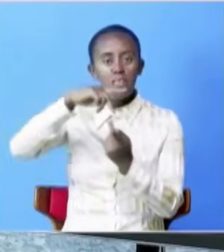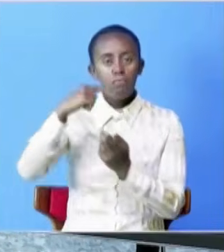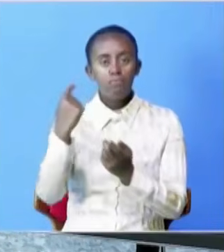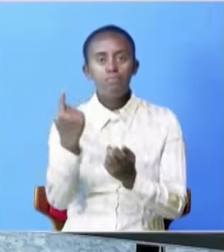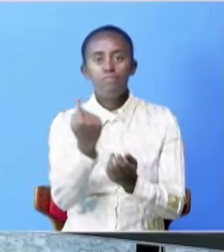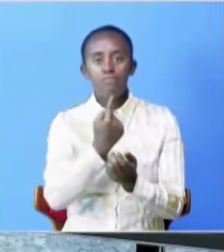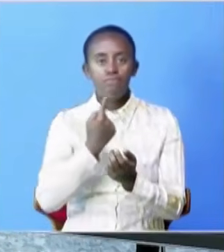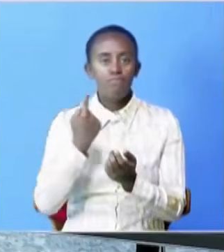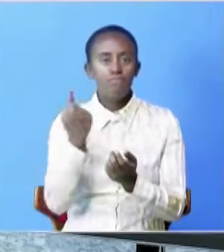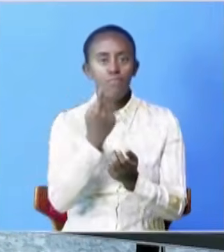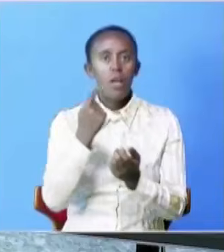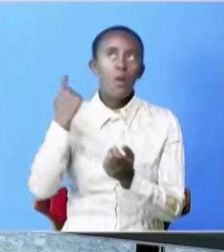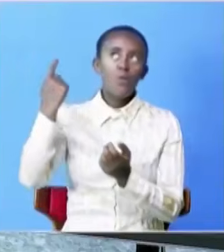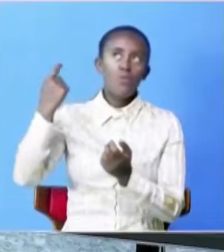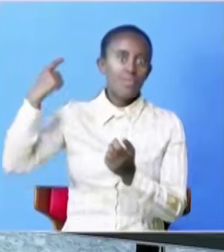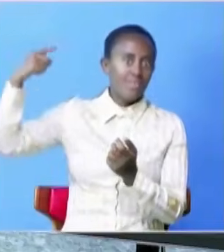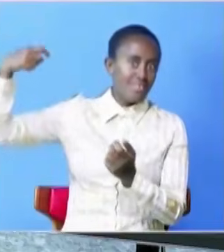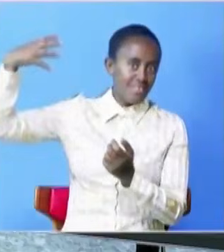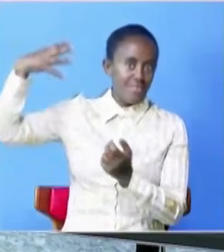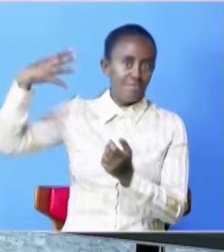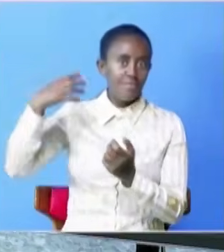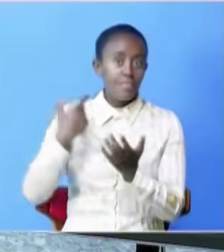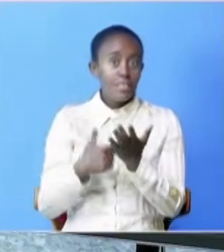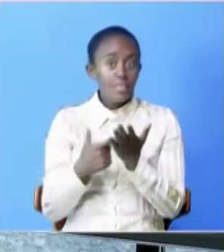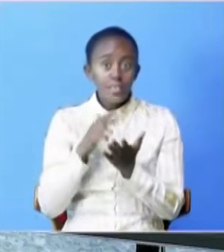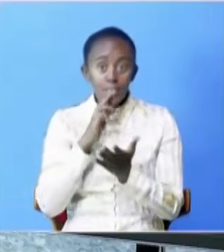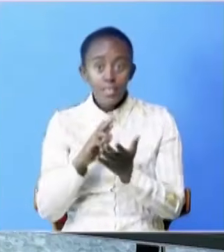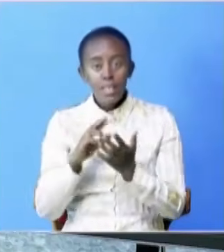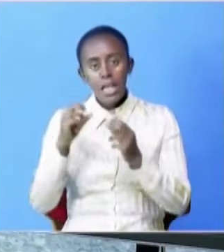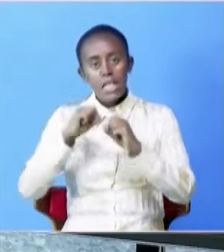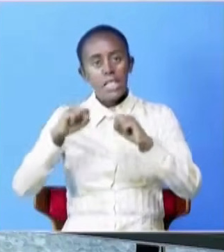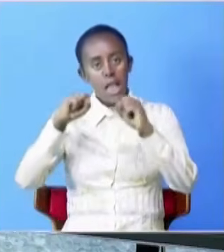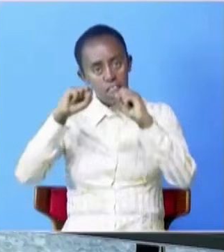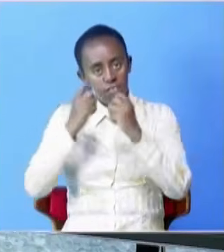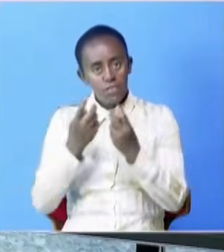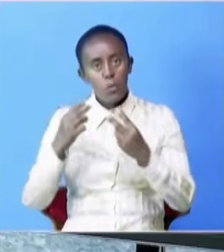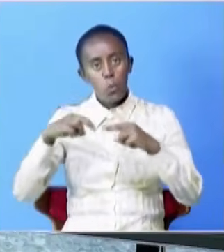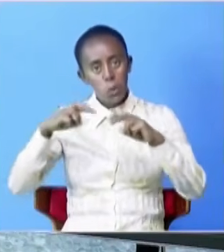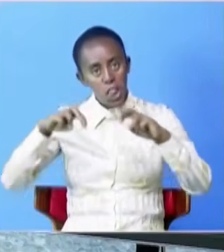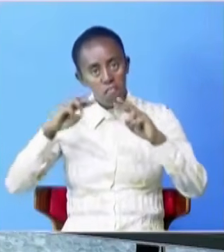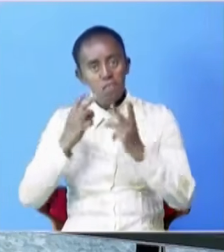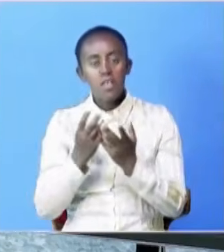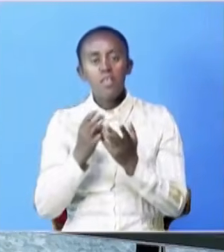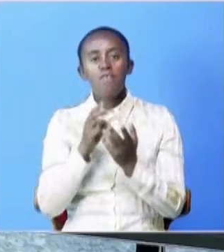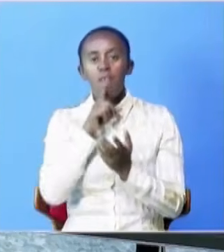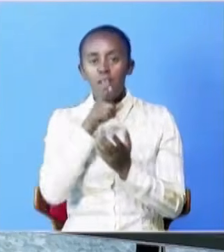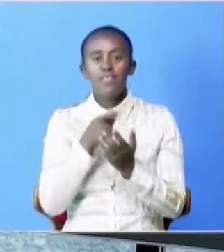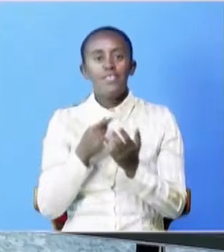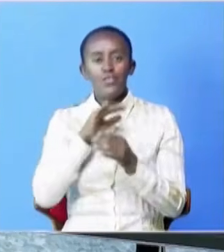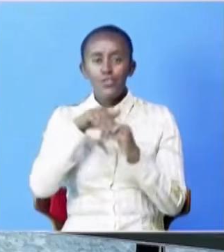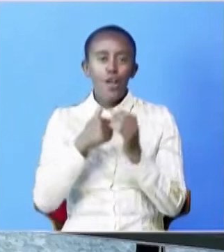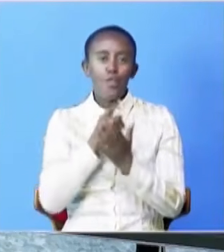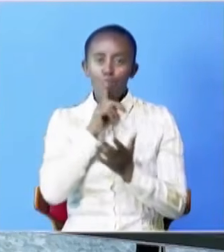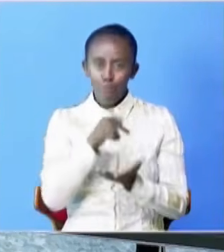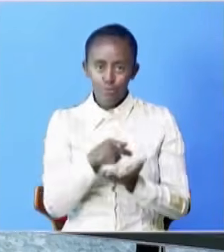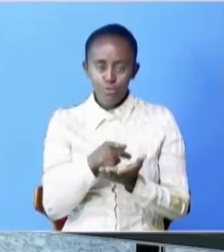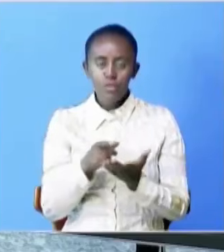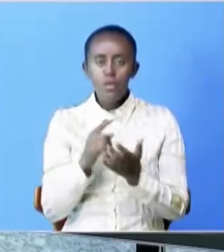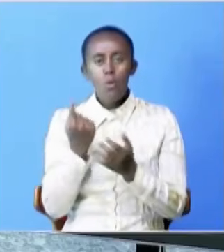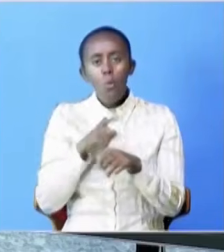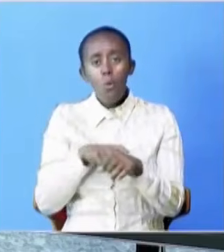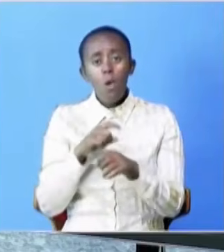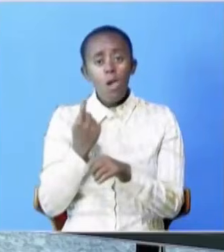around the sun. So these are what? Scientific facts, and these are general truths. So we